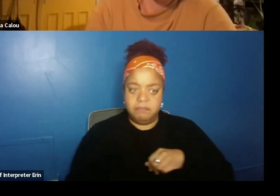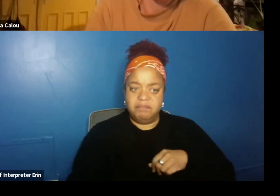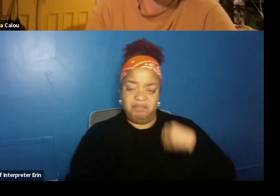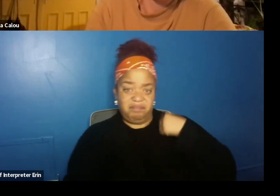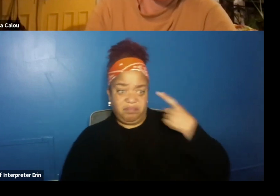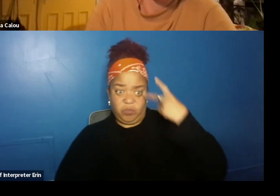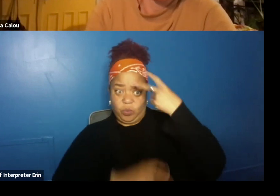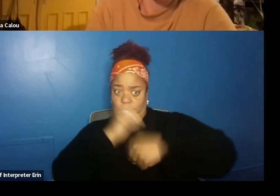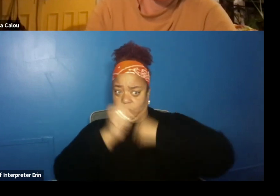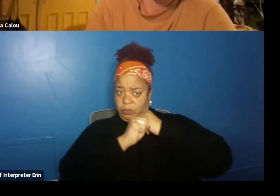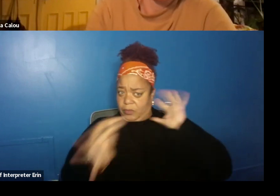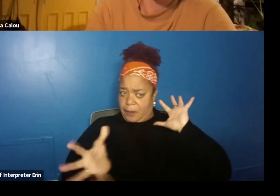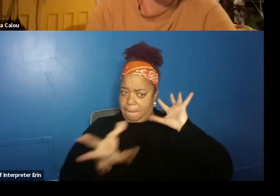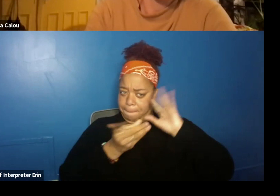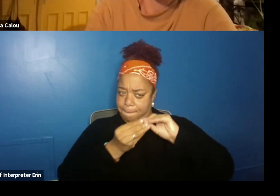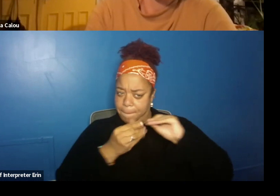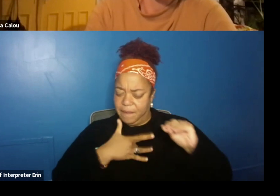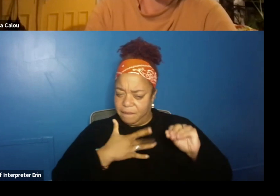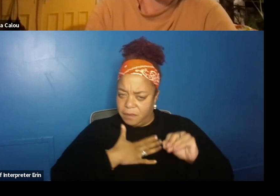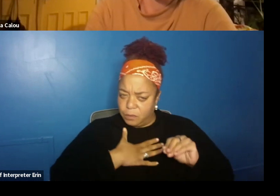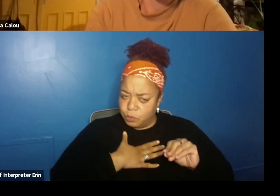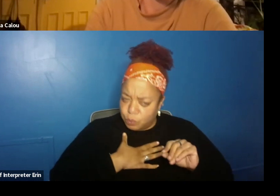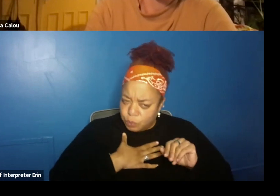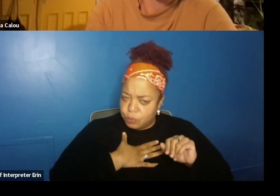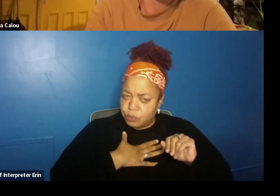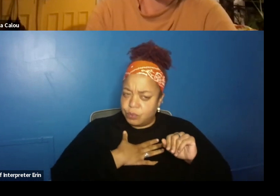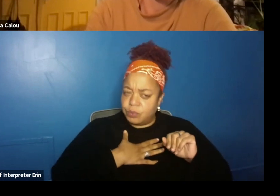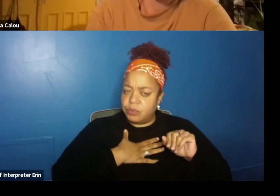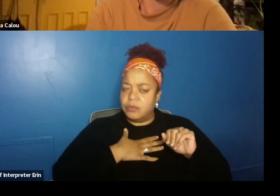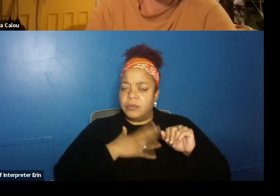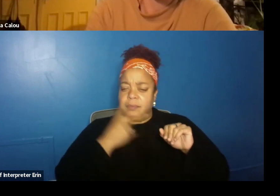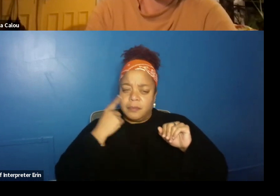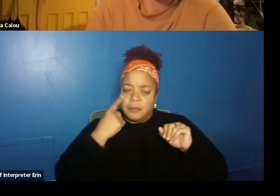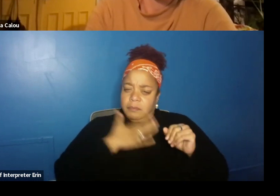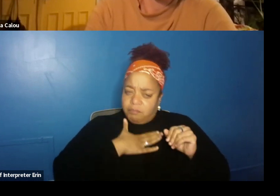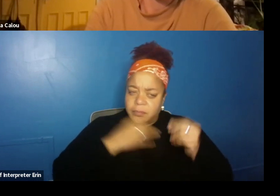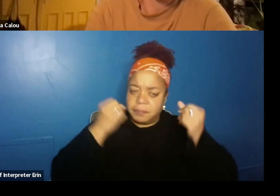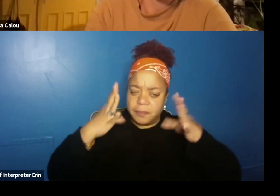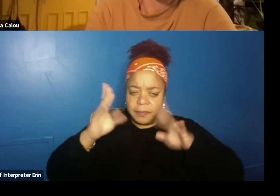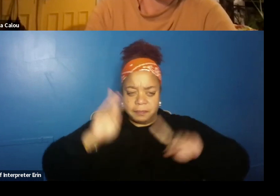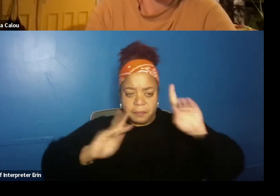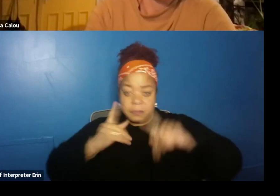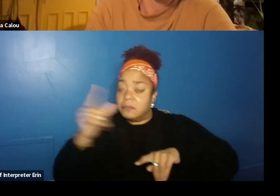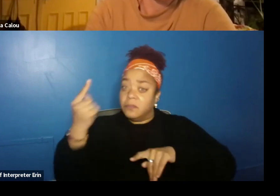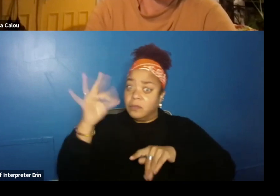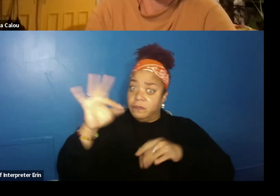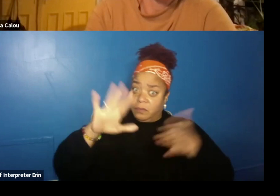particularly. For many people, I think that George Floyd's death is a particular